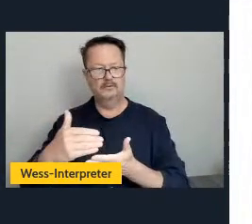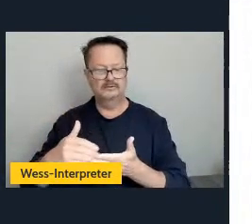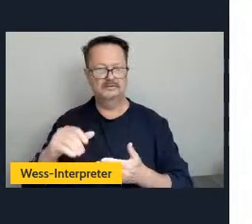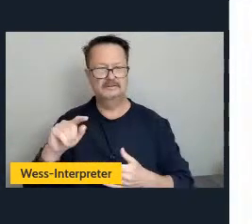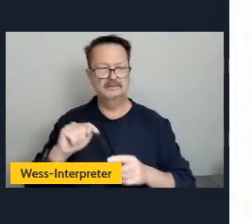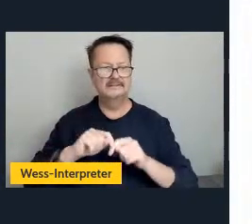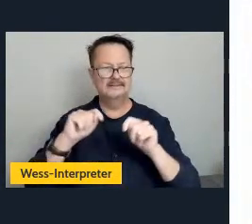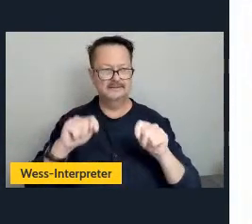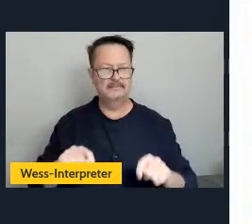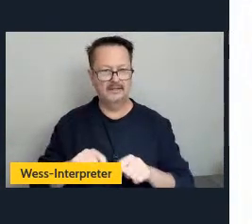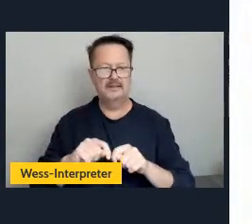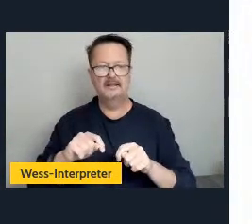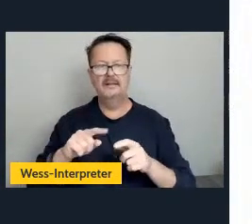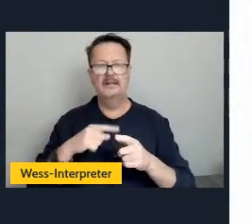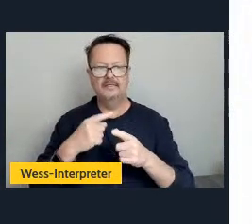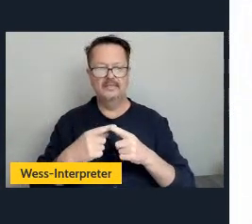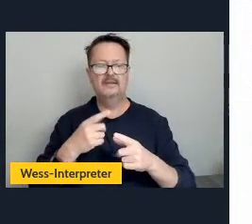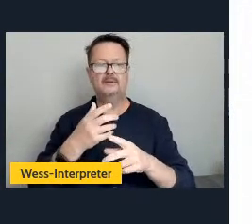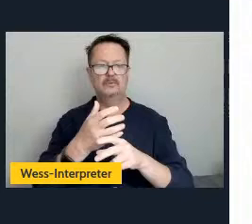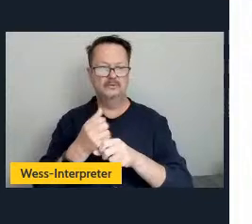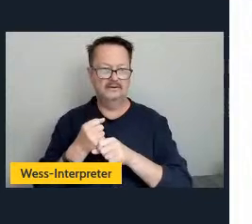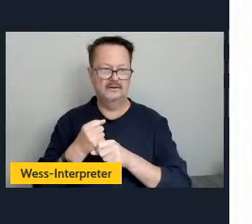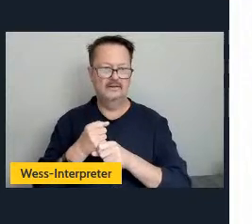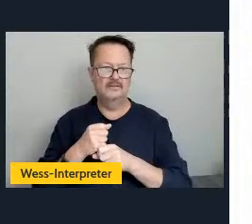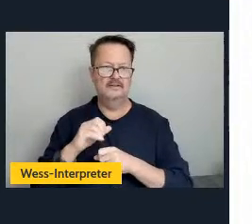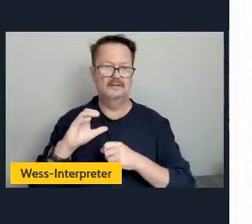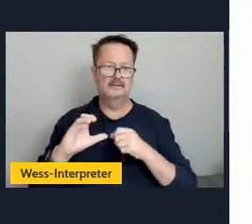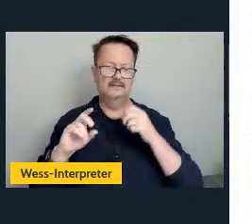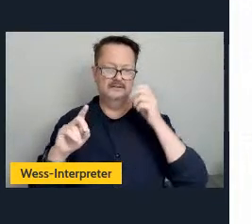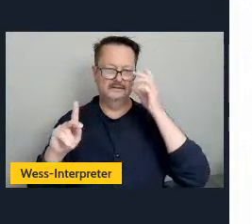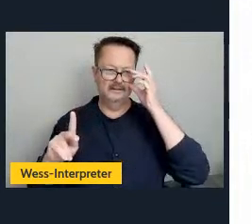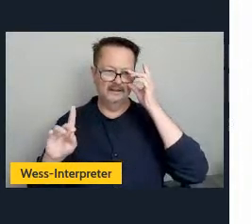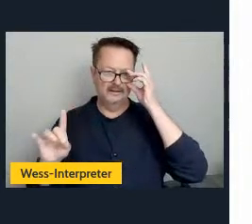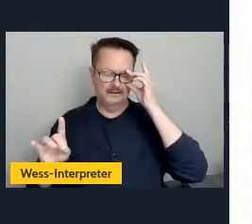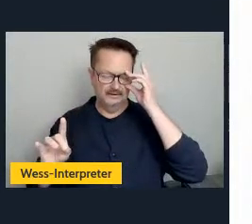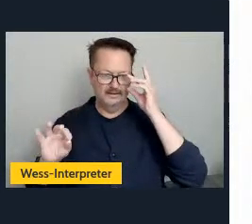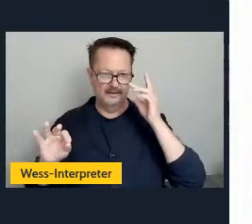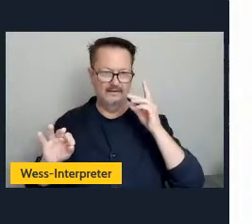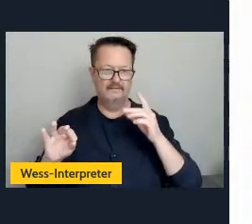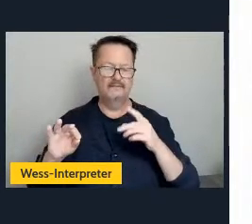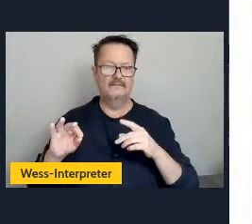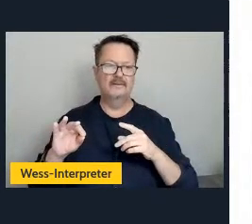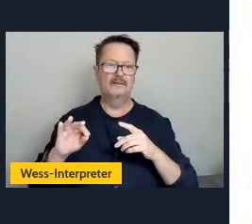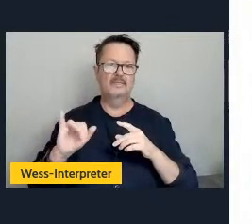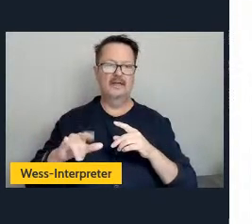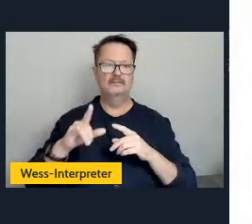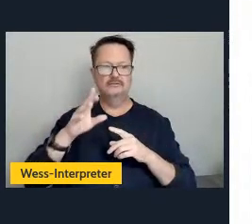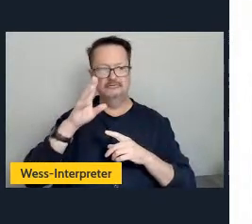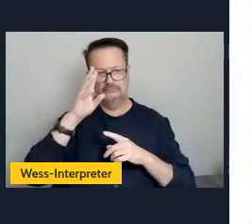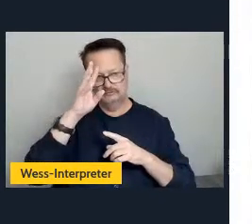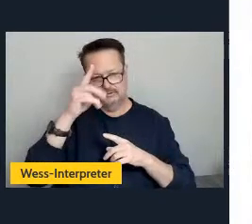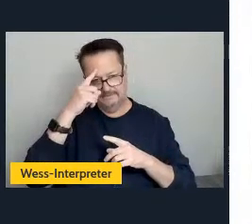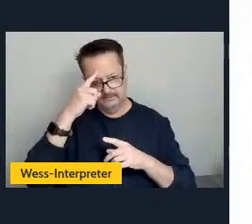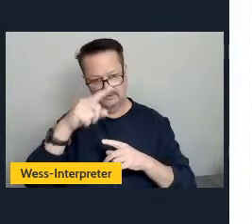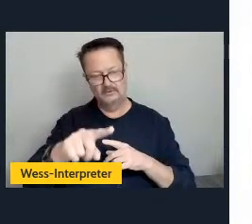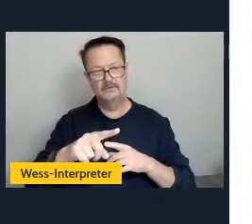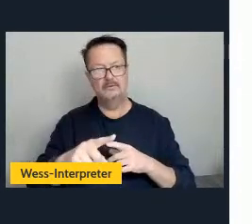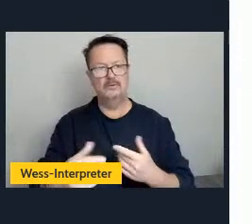template, then you get the CDKtf JSON generated for you, which